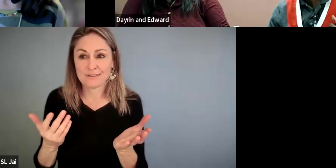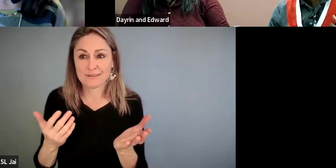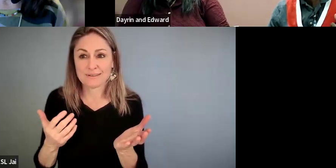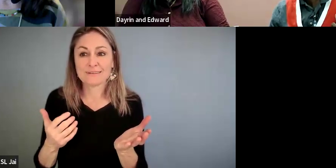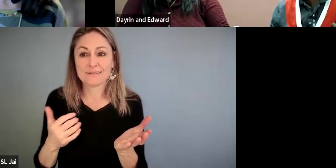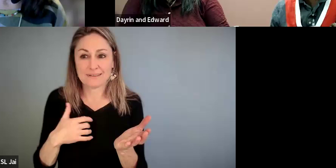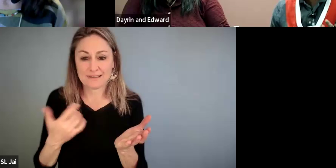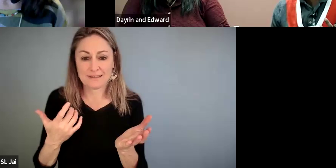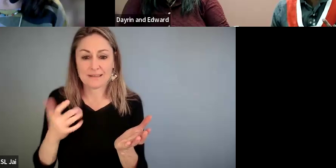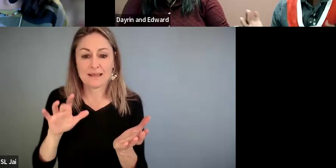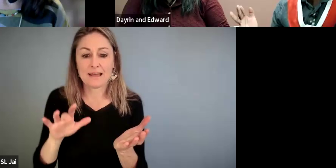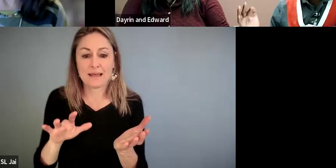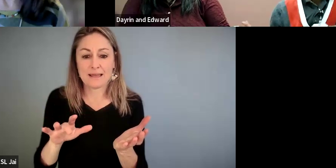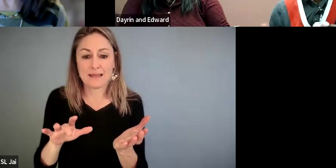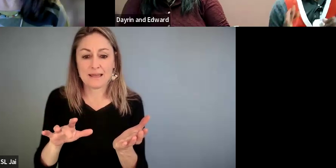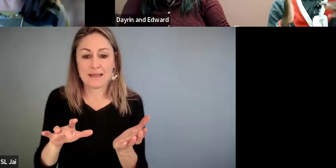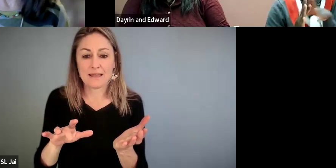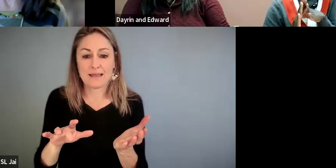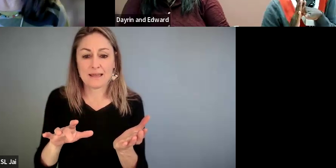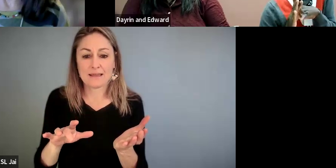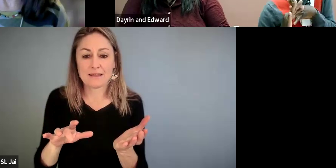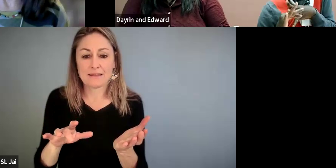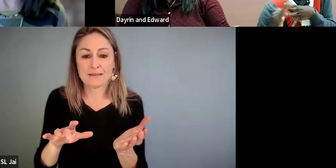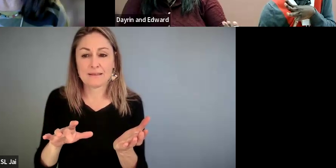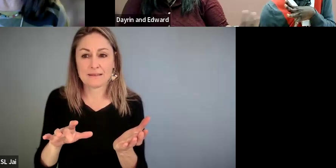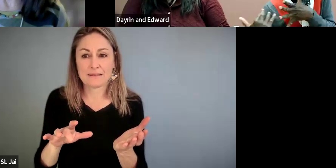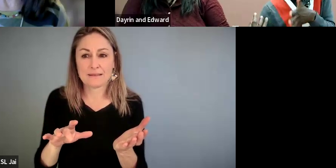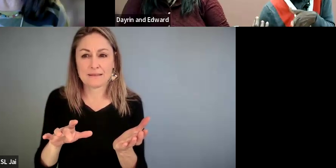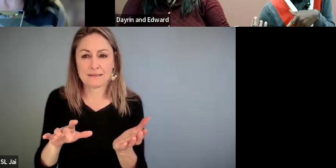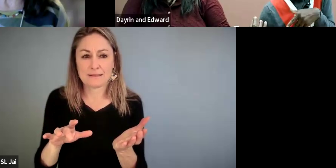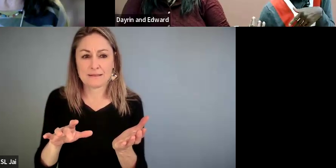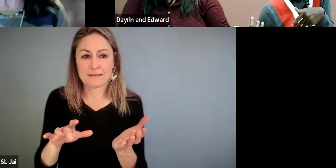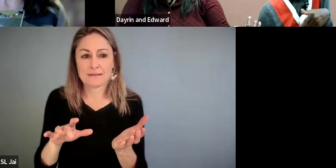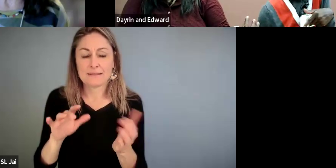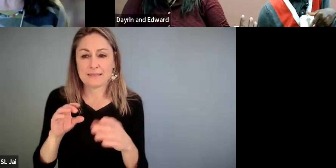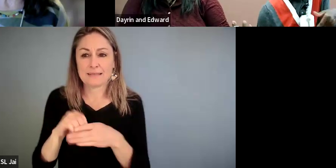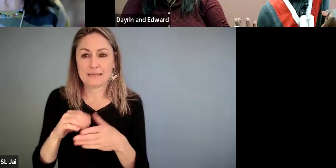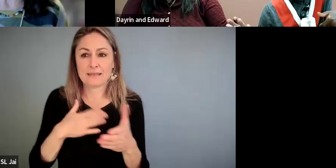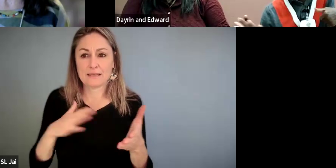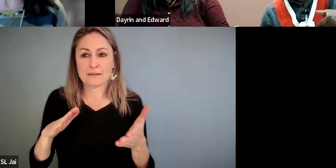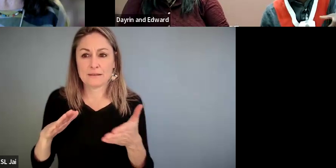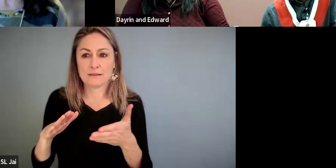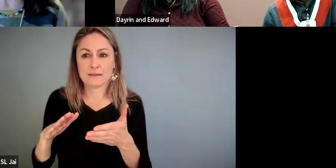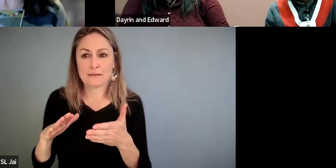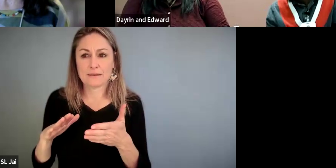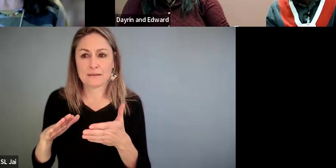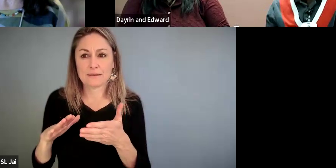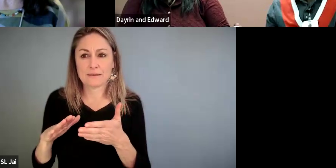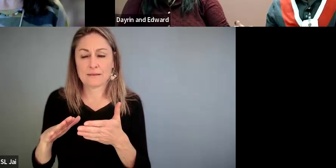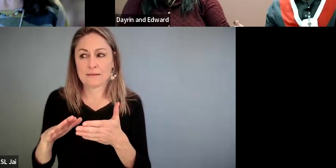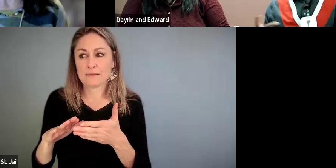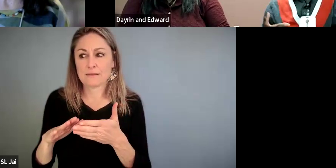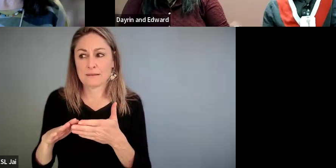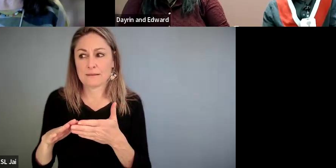place where I'm going. So that is where in the community when I'm at